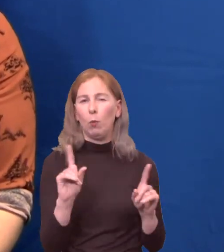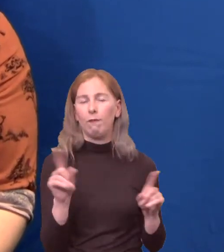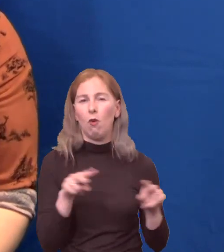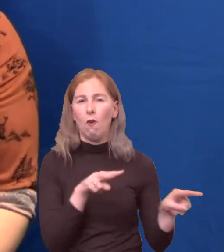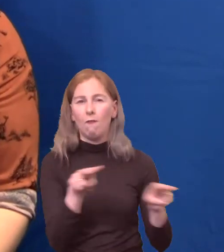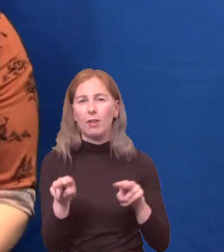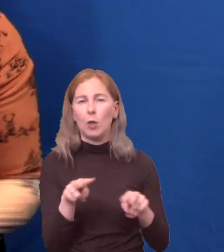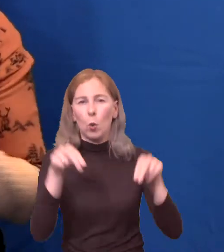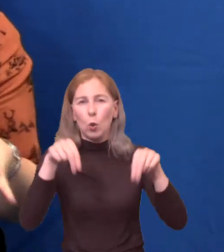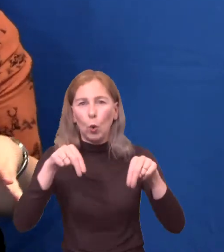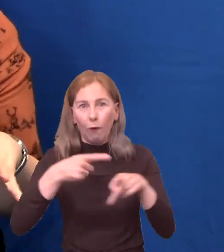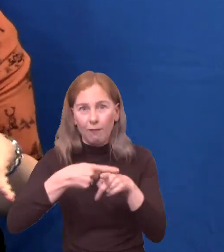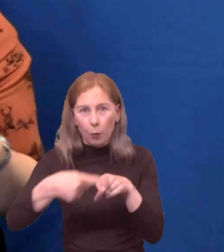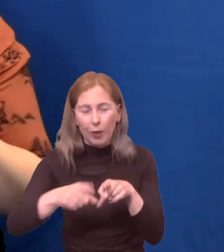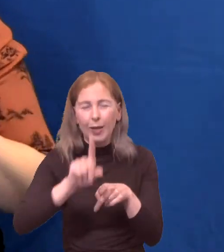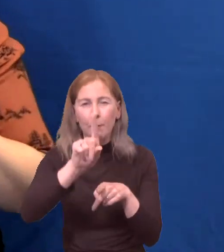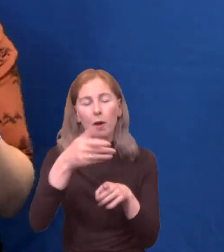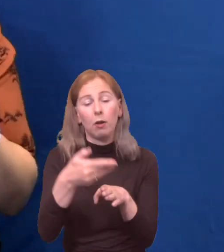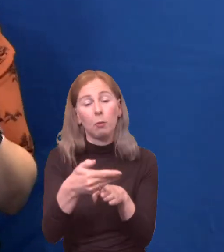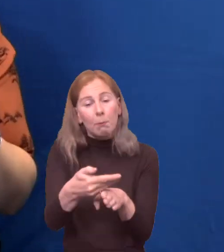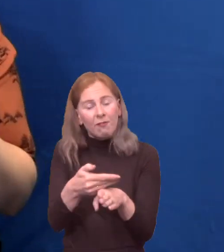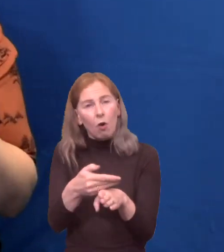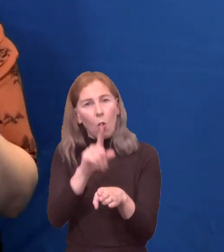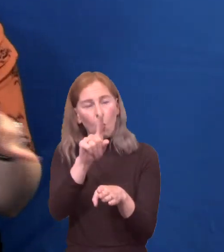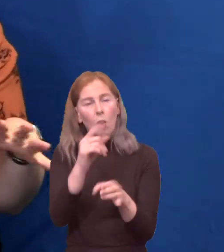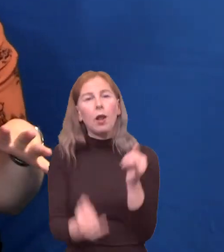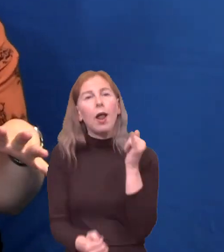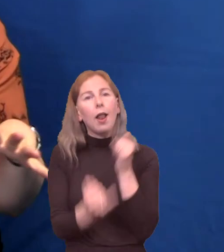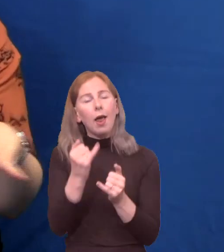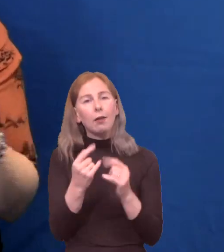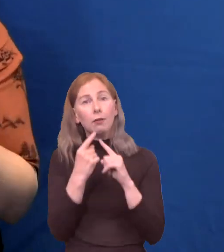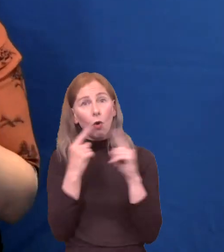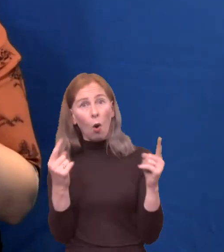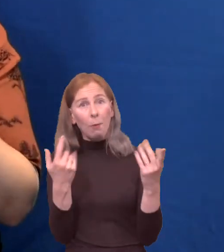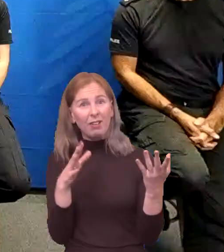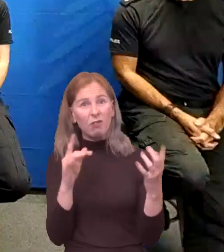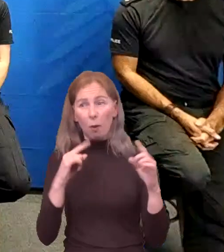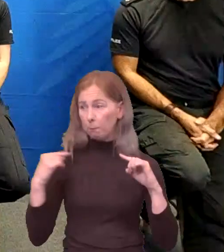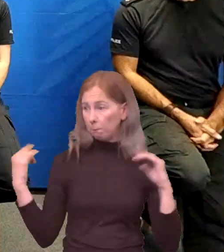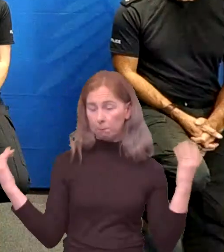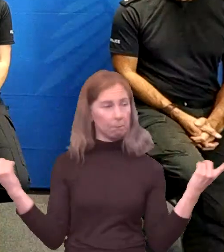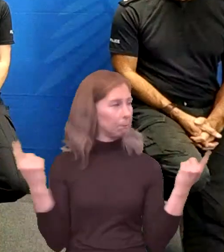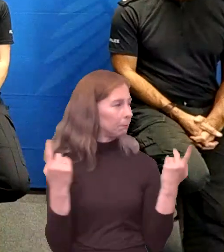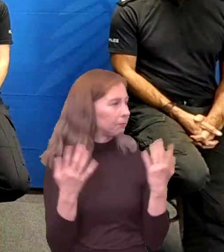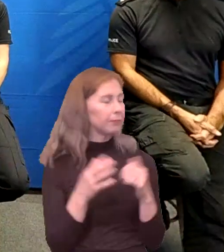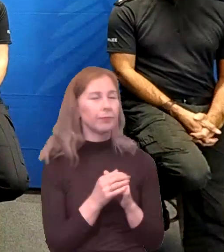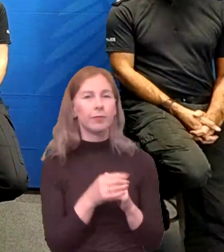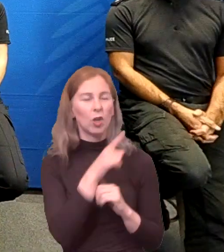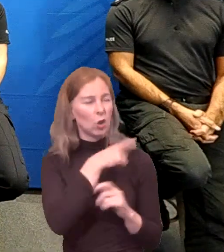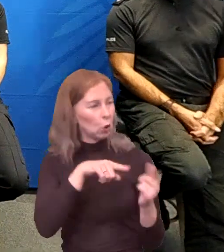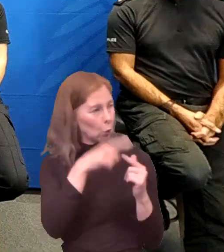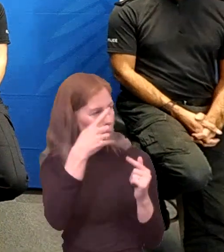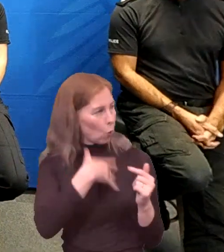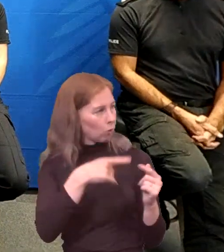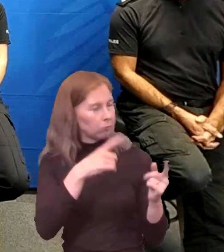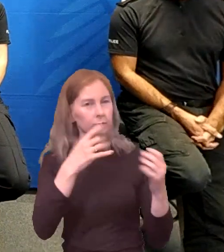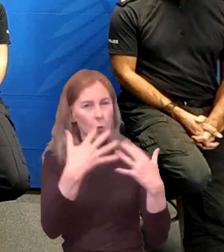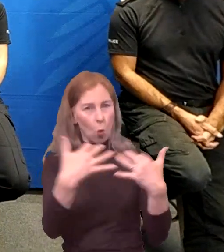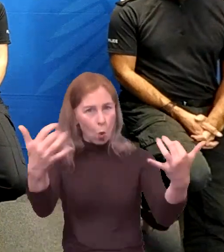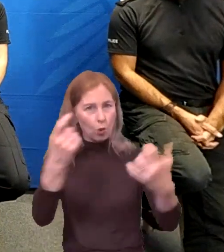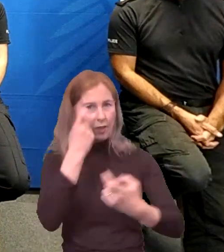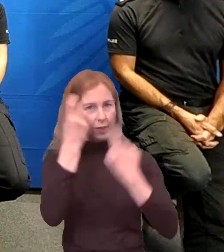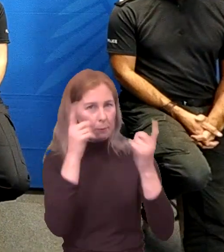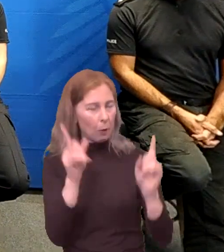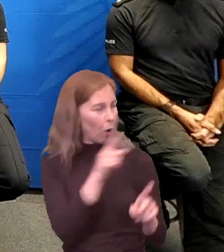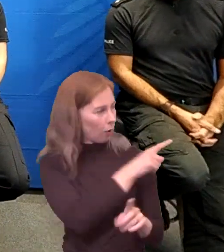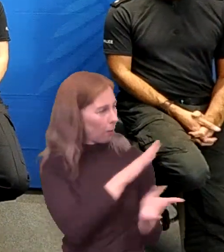video. But just before that, just brief final comments from anybody on the panel as to anything you would like our audience to take away with them tonight. So if we